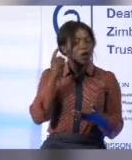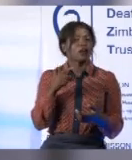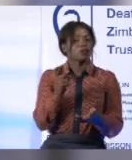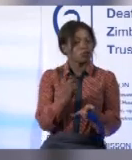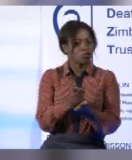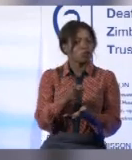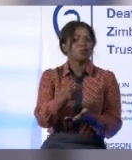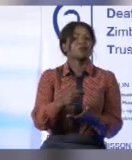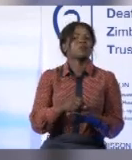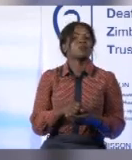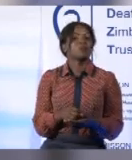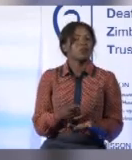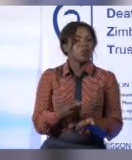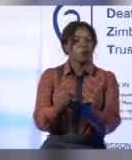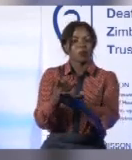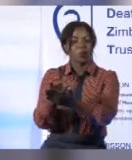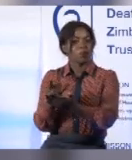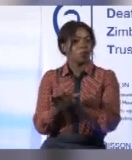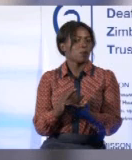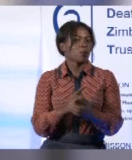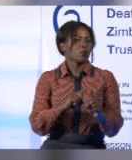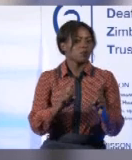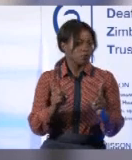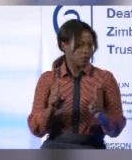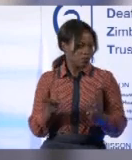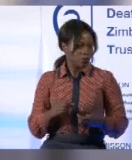I'm getting help from this and this. And